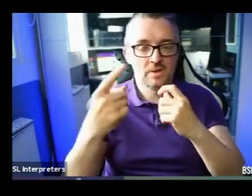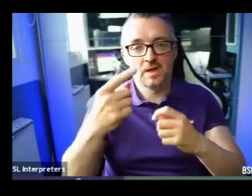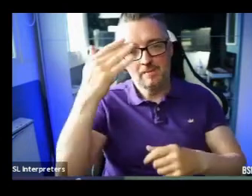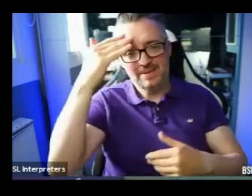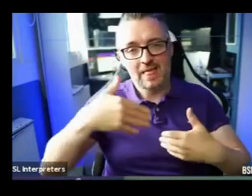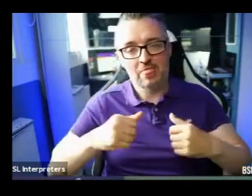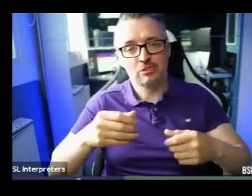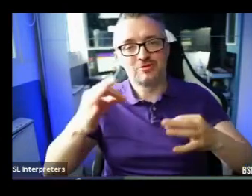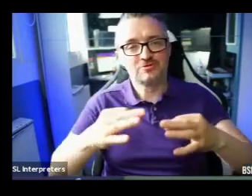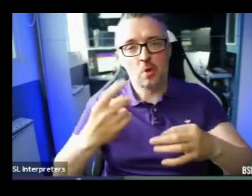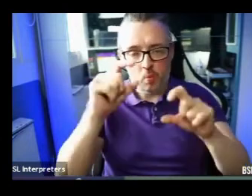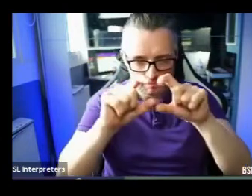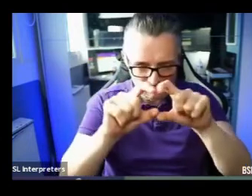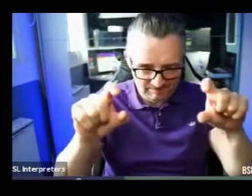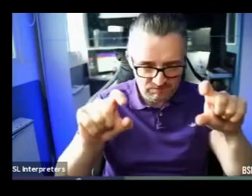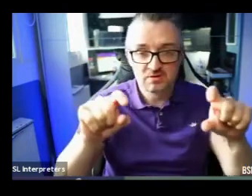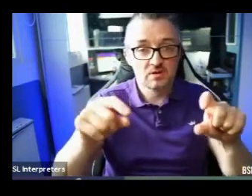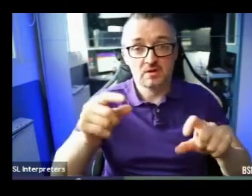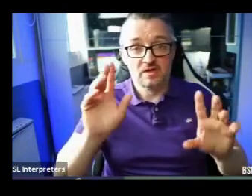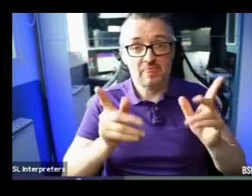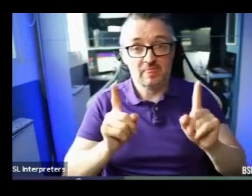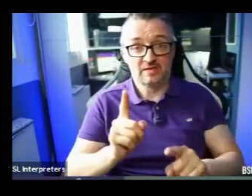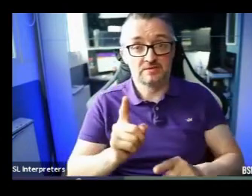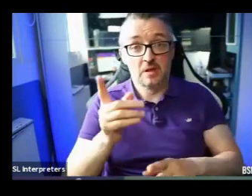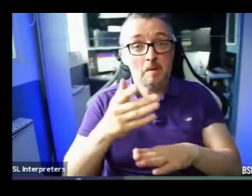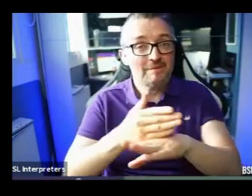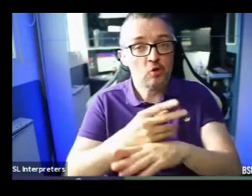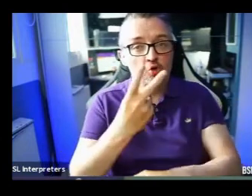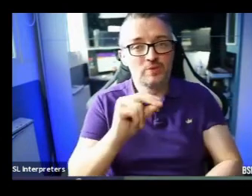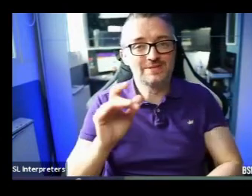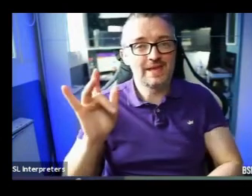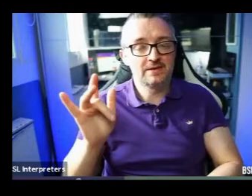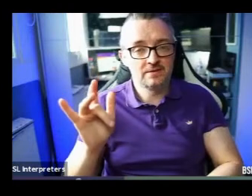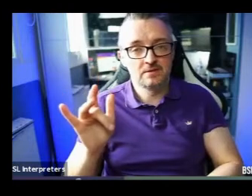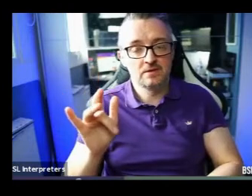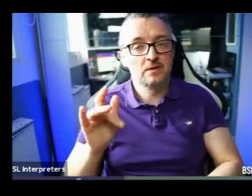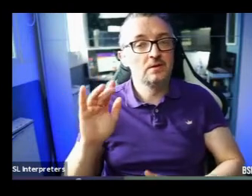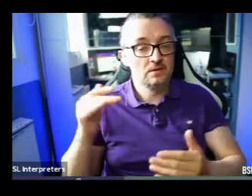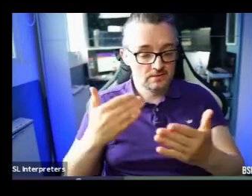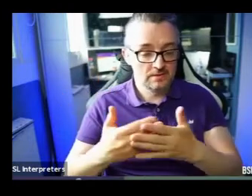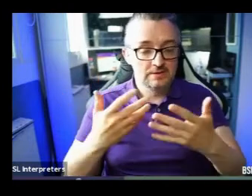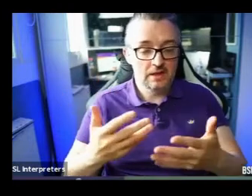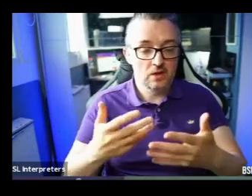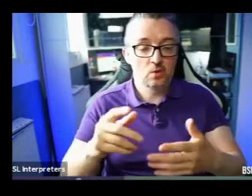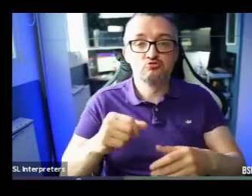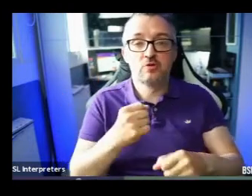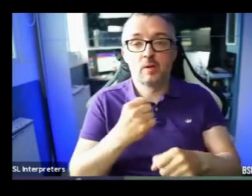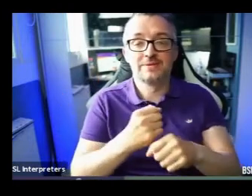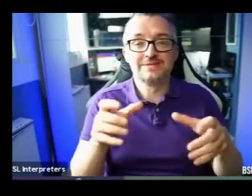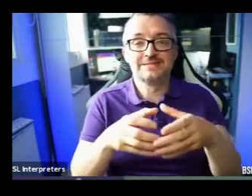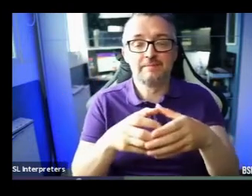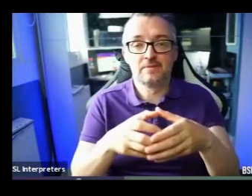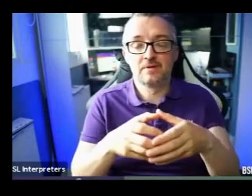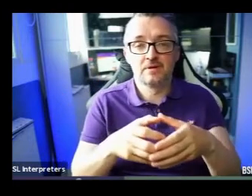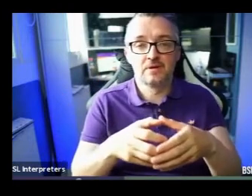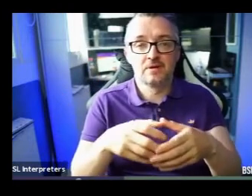a paragraph within a mental health strategy. And that was prior to 2010. And in a sense just now, the team we've got in